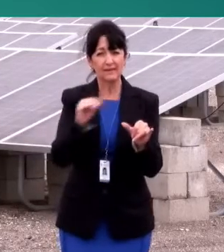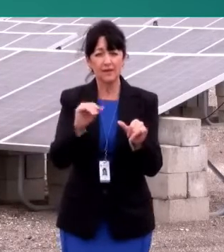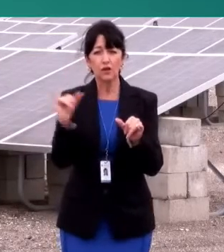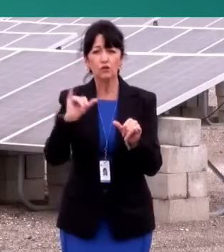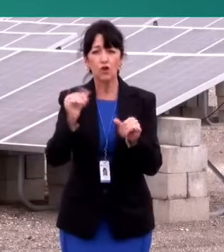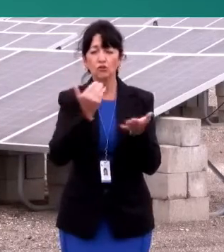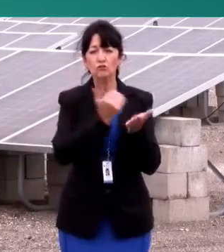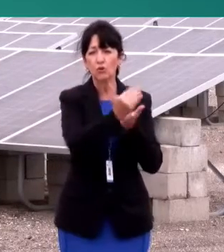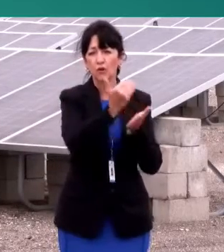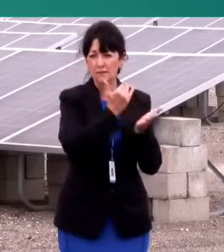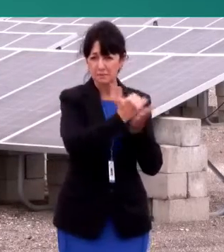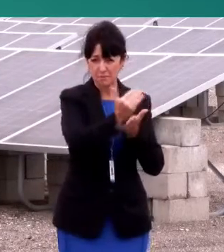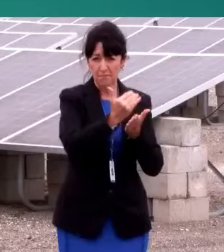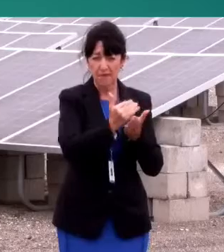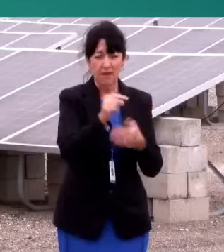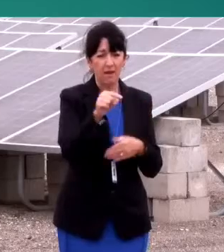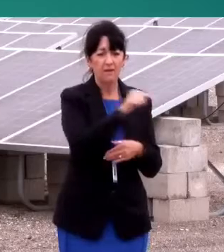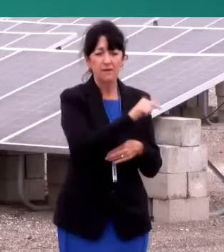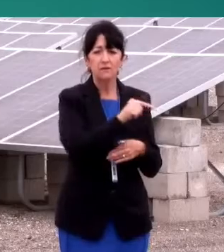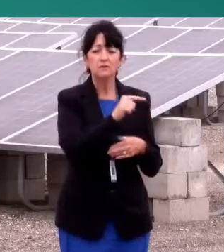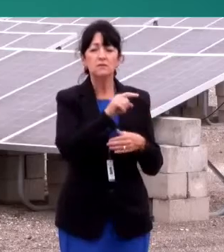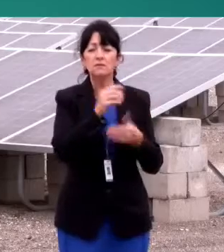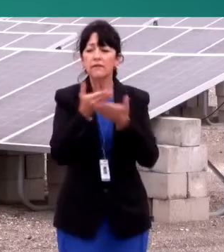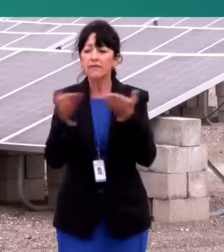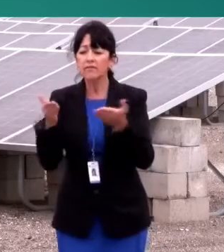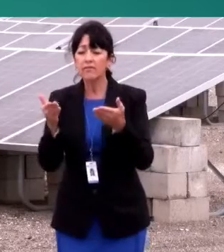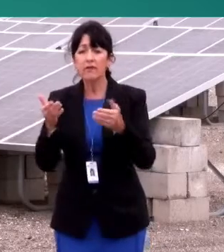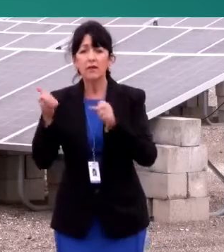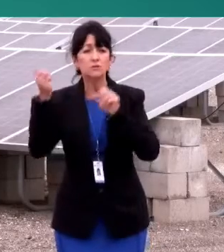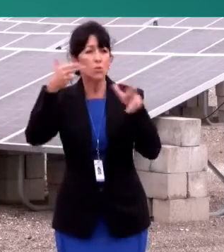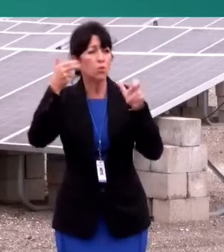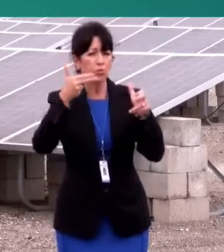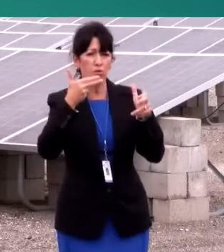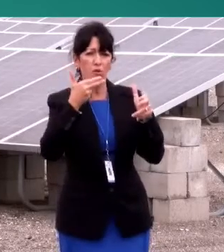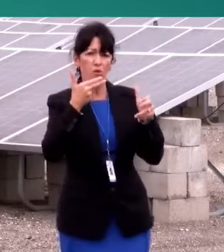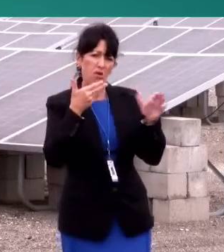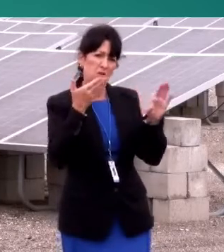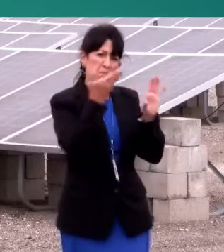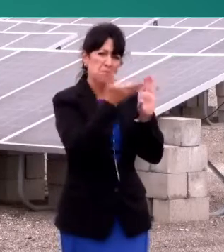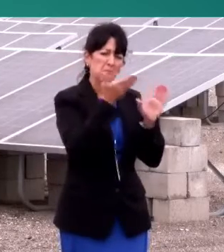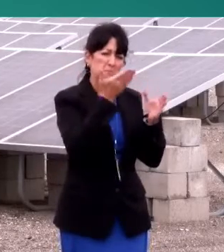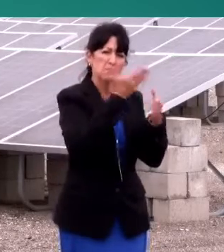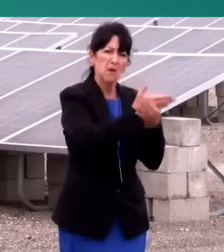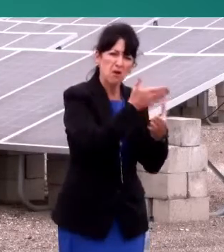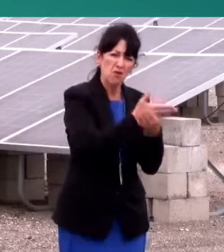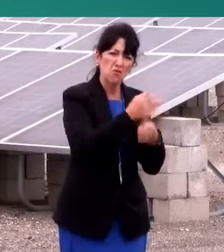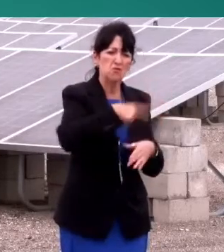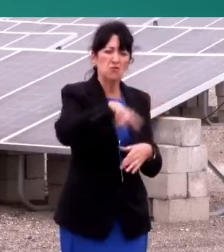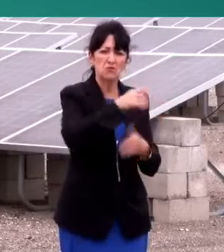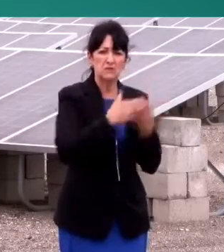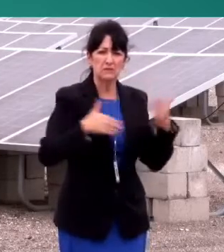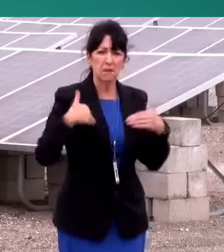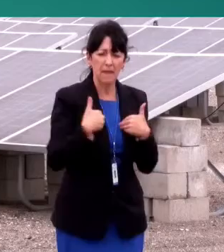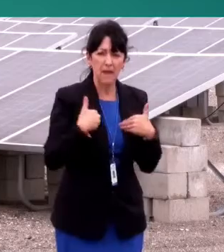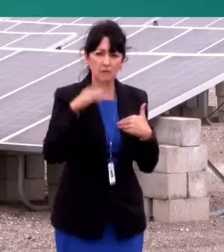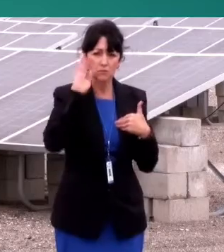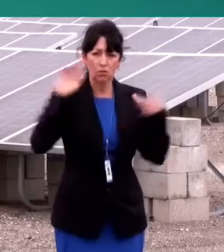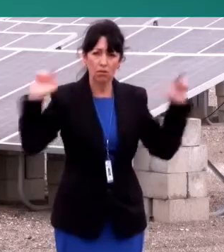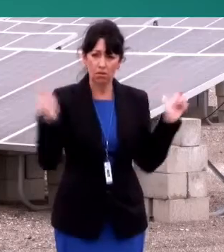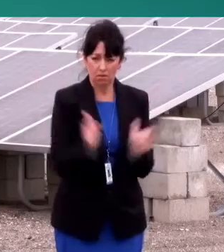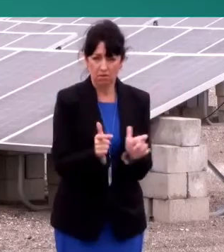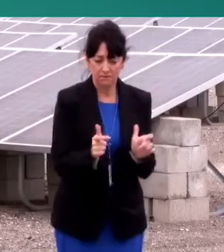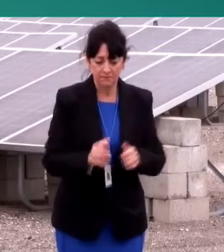invasive species, which we passed as well. So altogether, we have the Senate Bill 2, which is the community